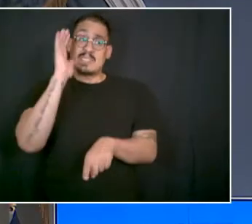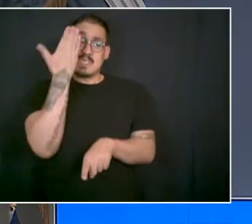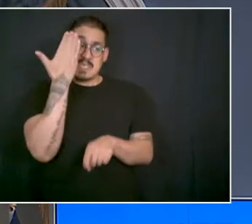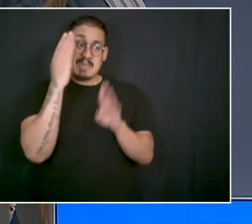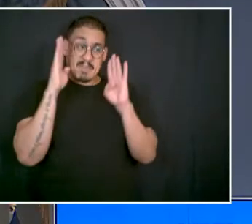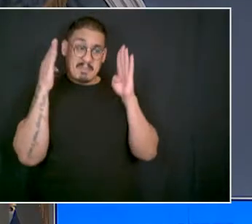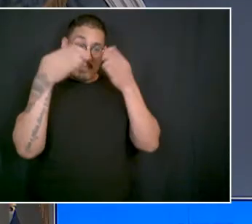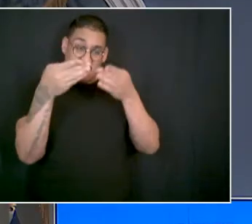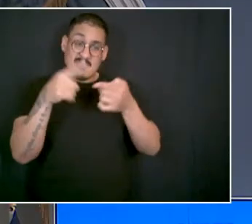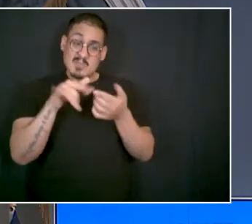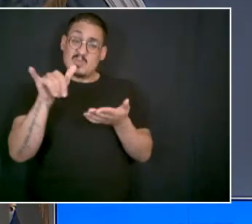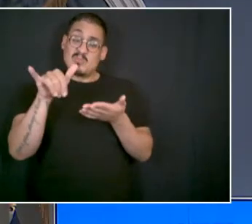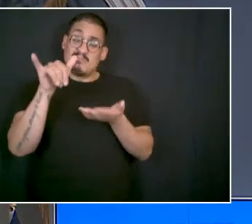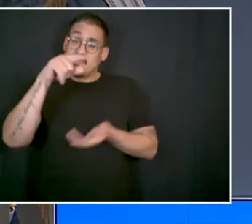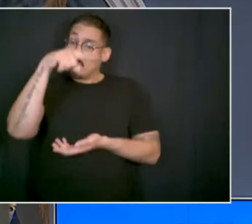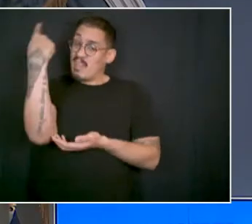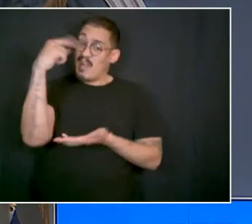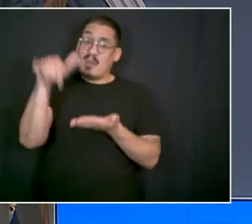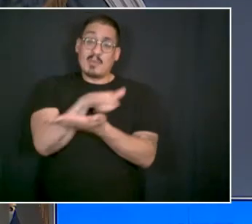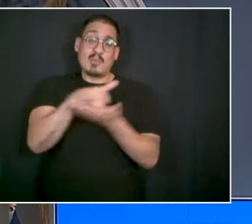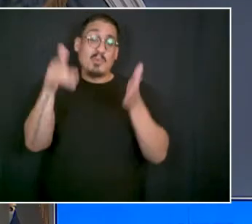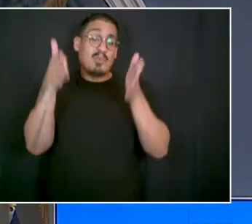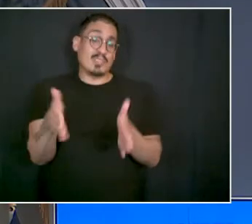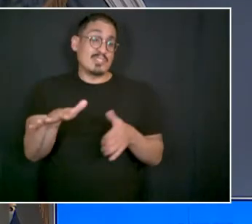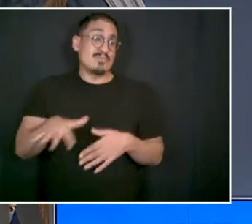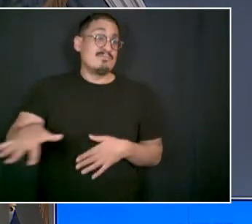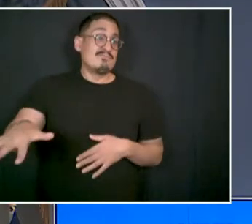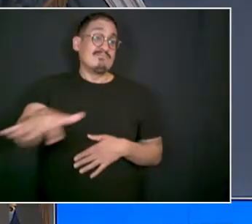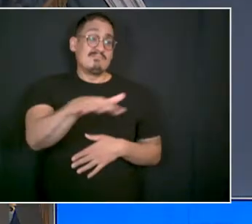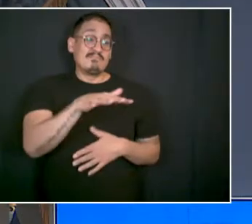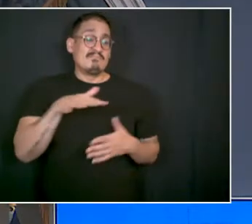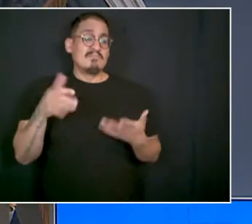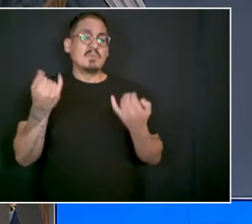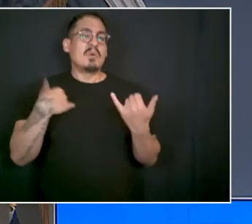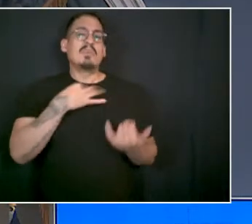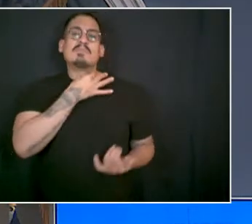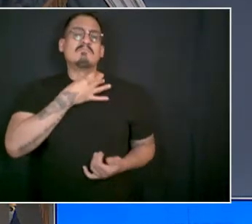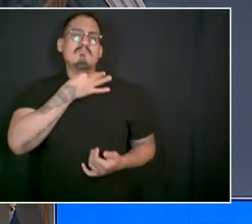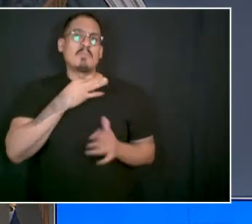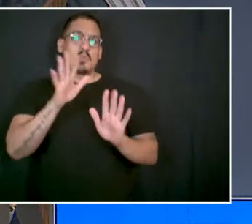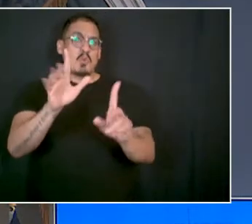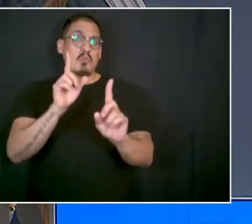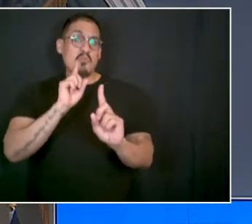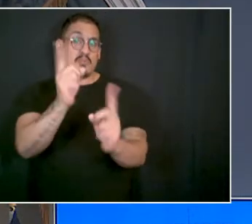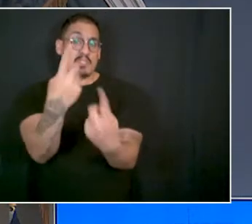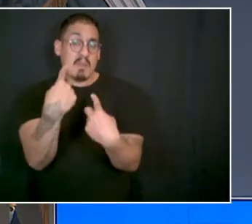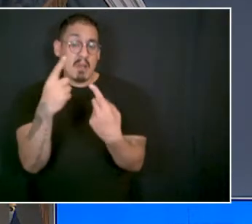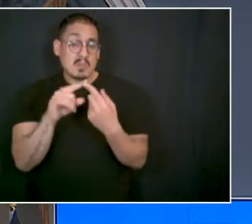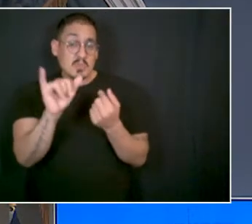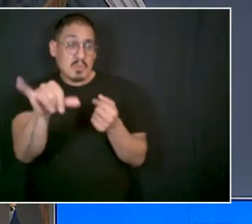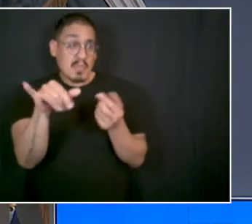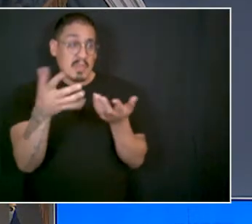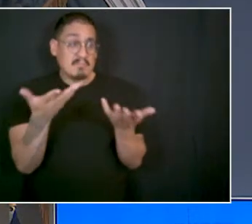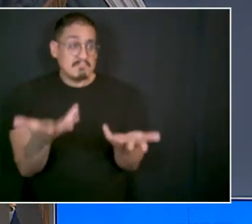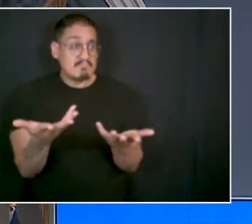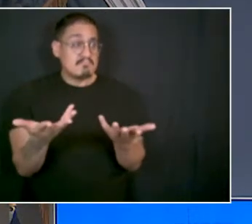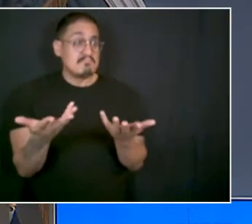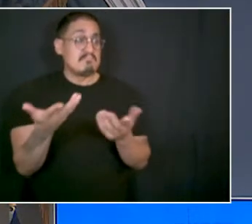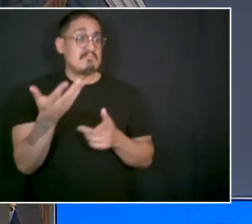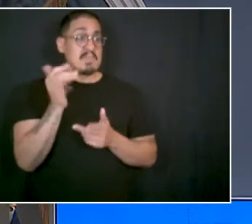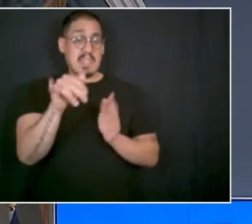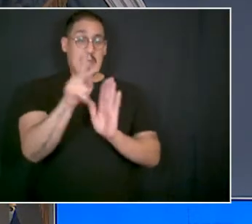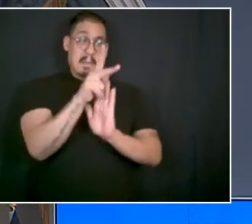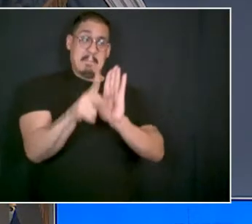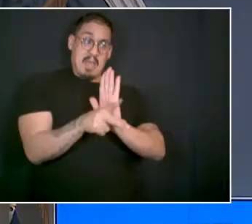I can think of. But, I just wanted to get your response to that, considering this policy has been such a central part